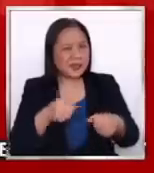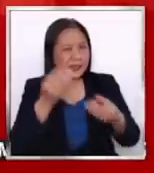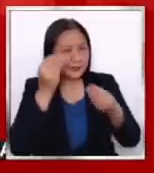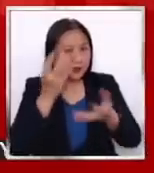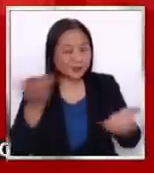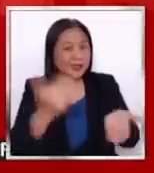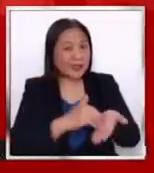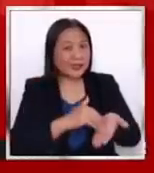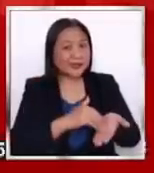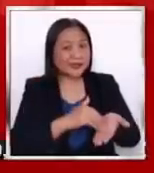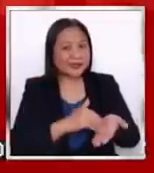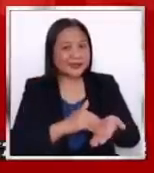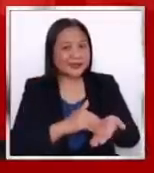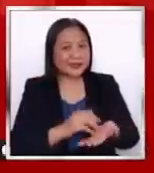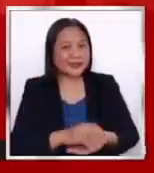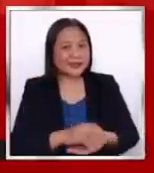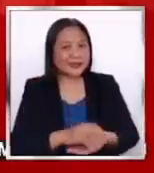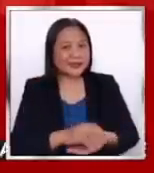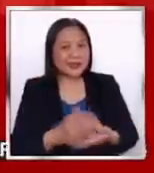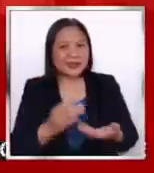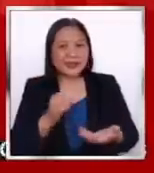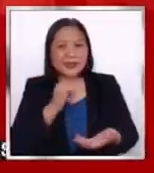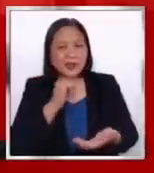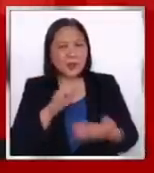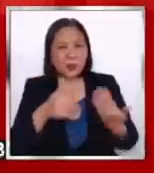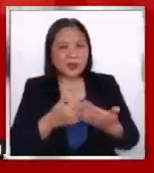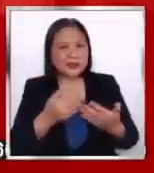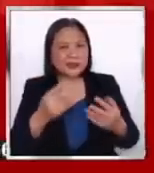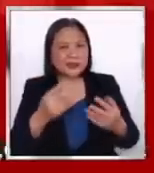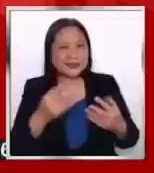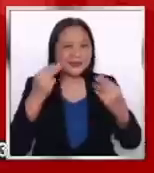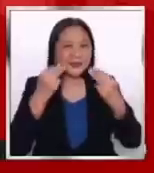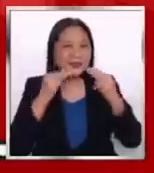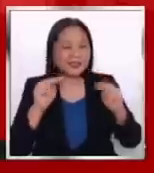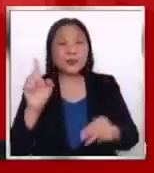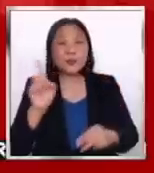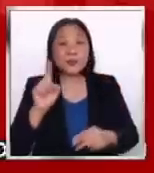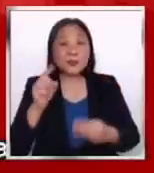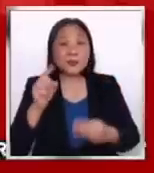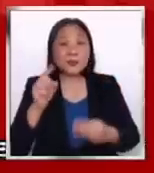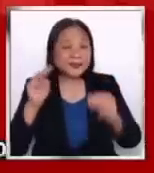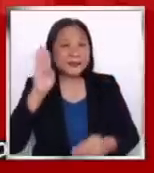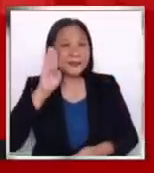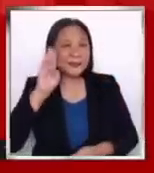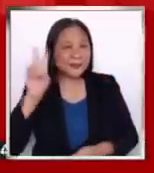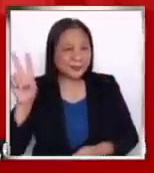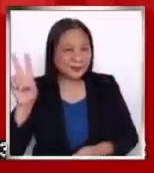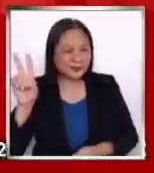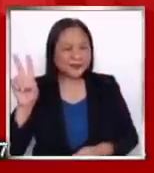hindi lahat ang nakapanood nun. Yung message ni Ginoong Marcos